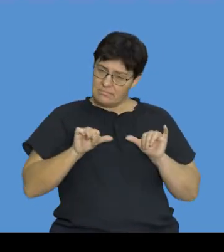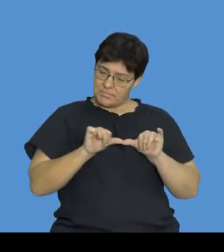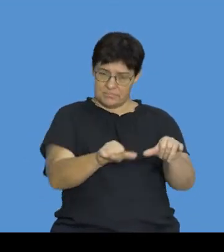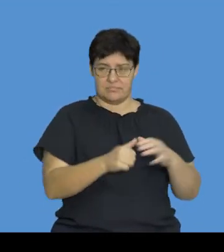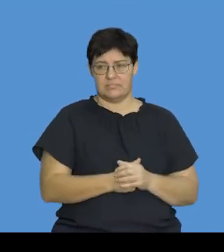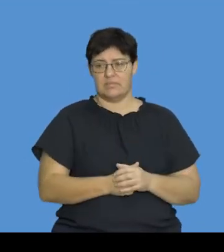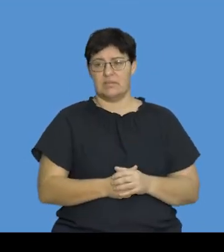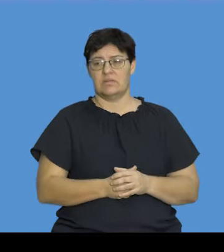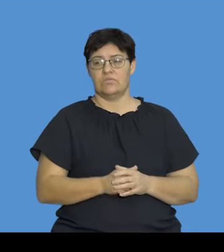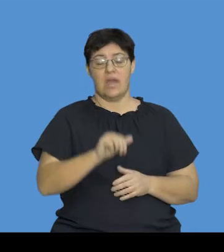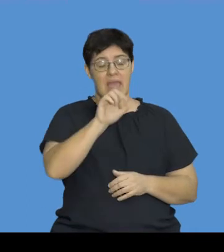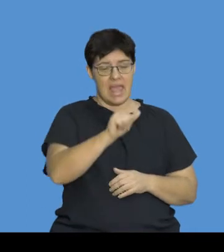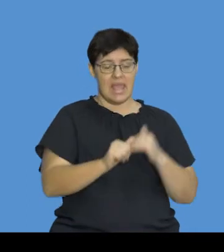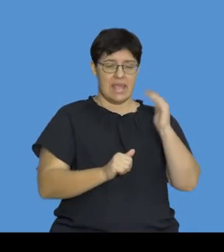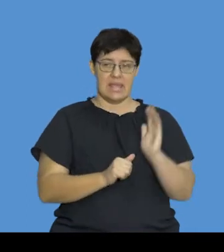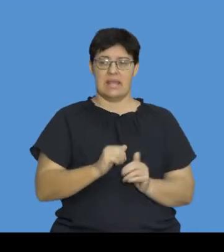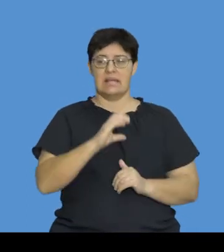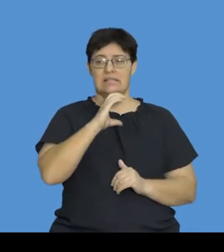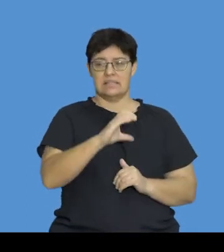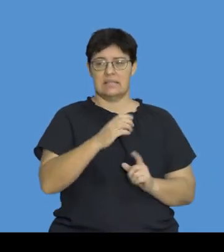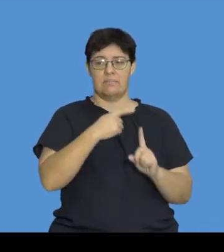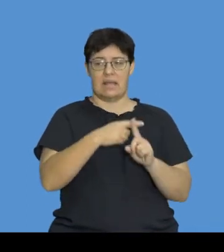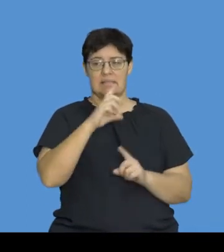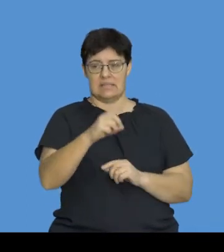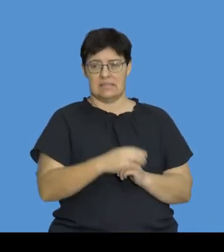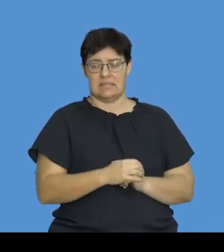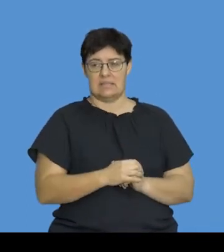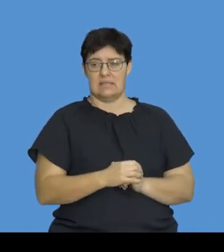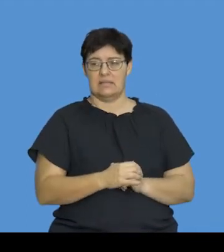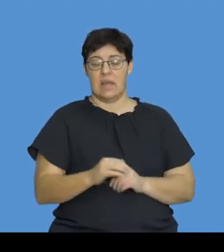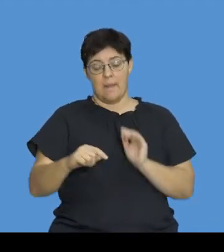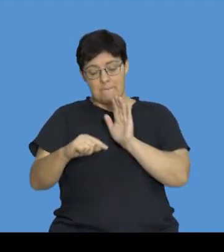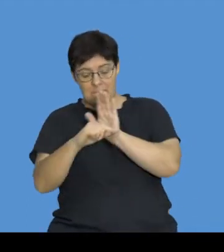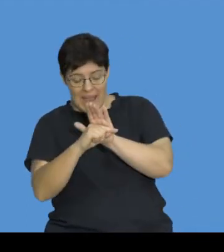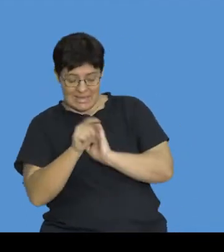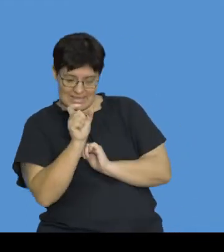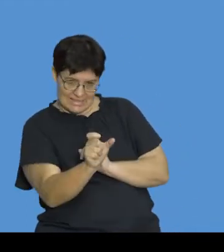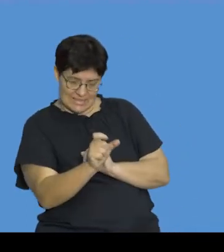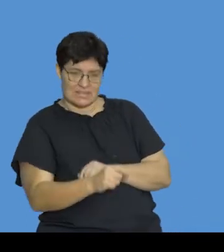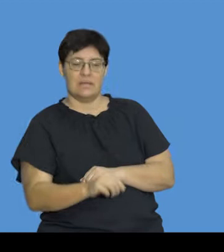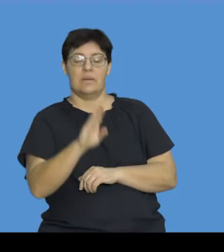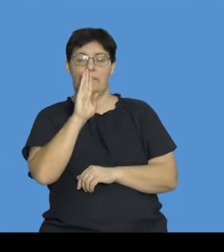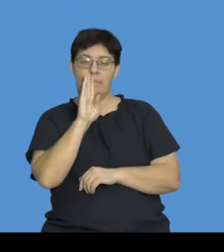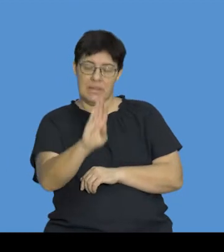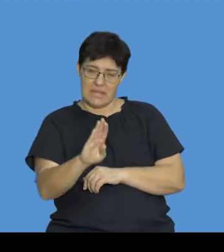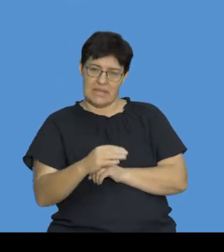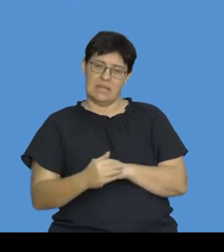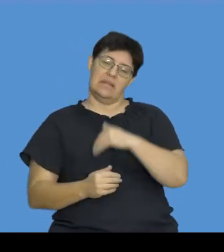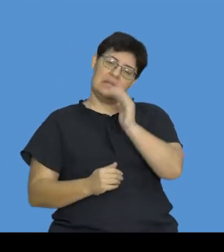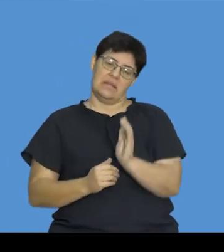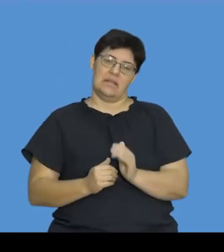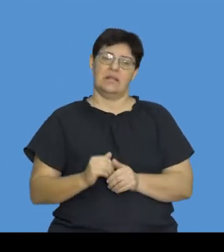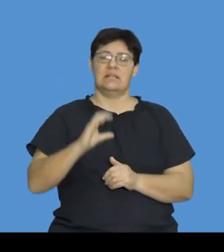this will be A into C plus D, then minus the B open bracket